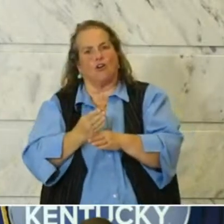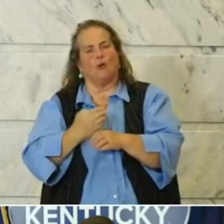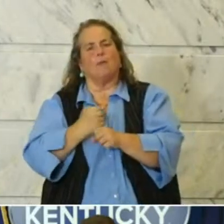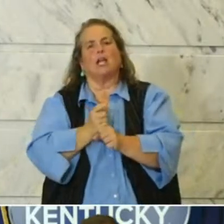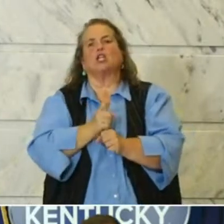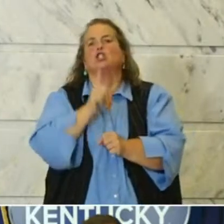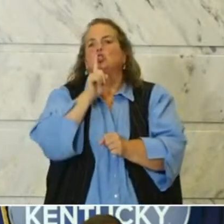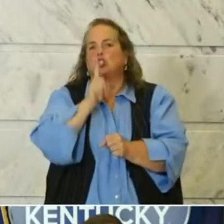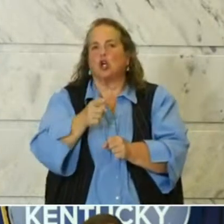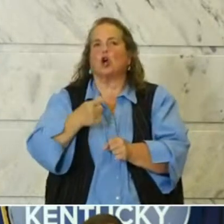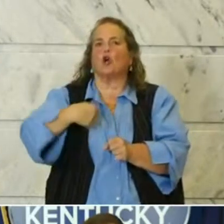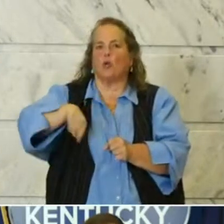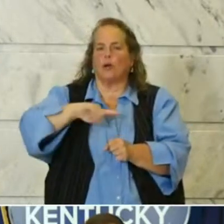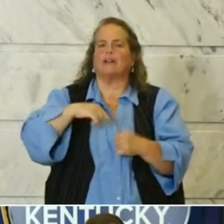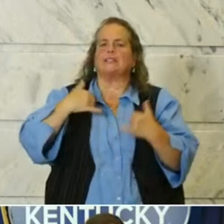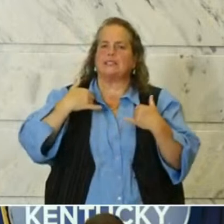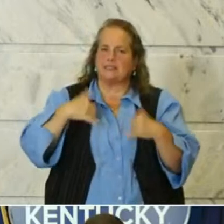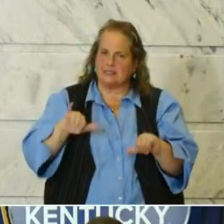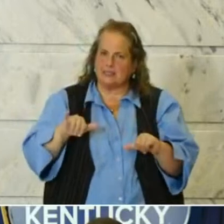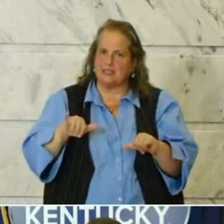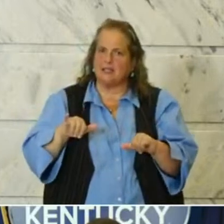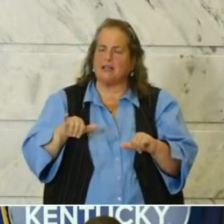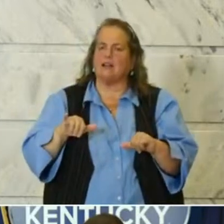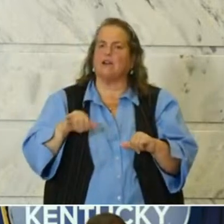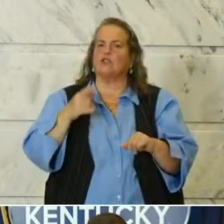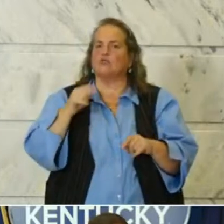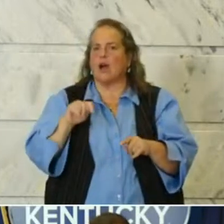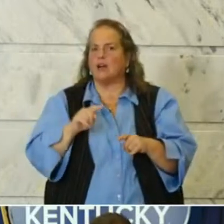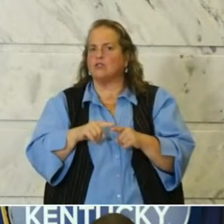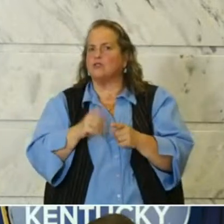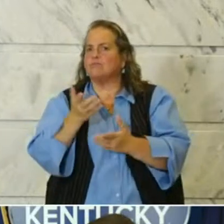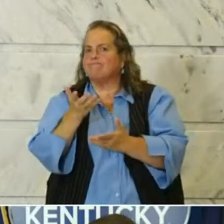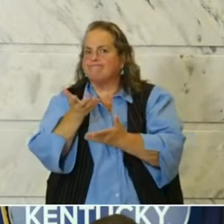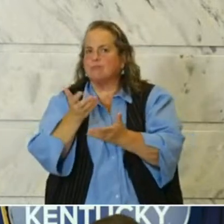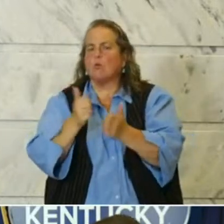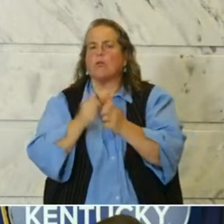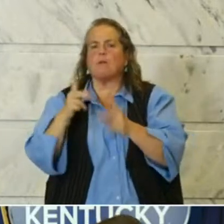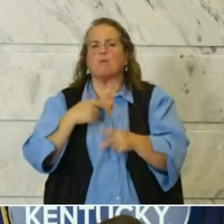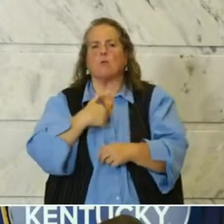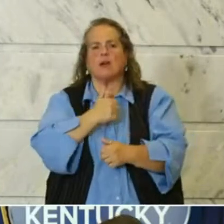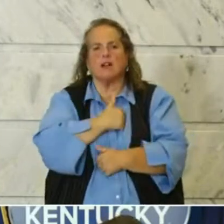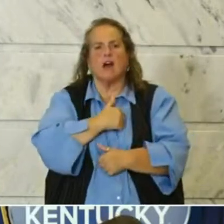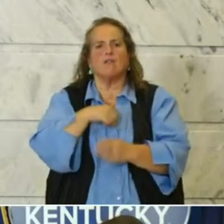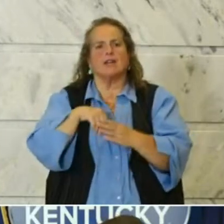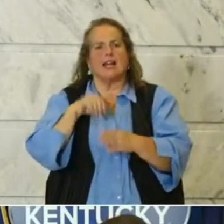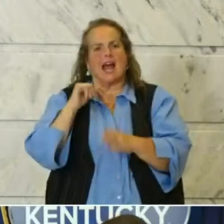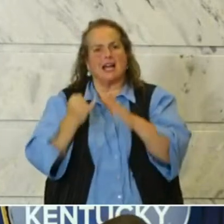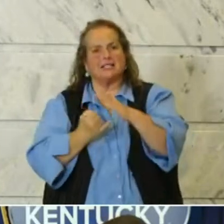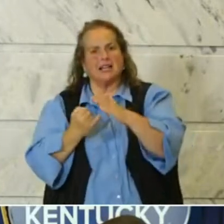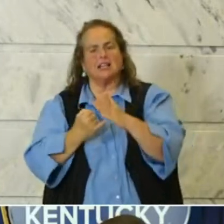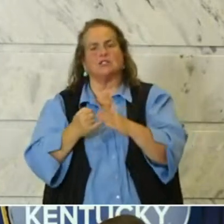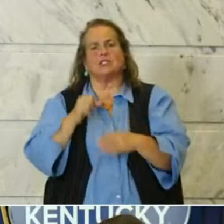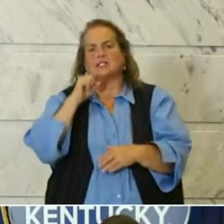making sure that we are still reaching out to those that we love, especially those that are more isolated, but keeping those that are in our long-term